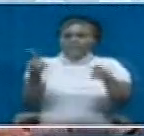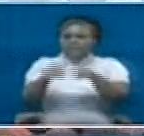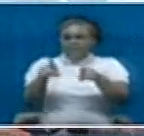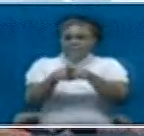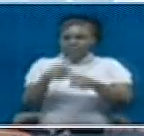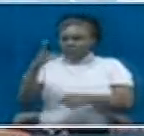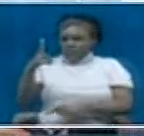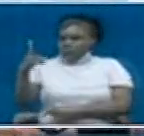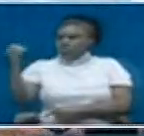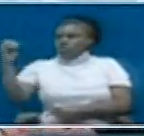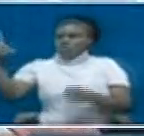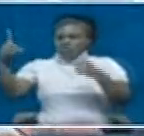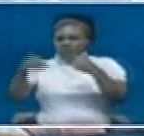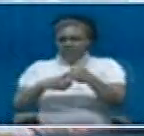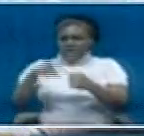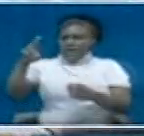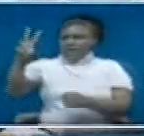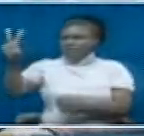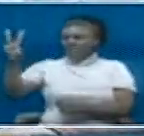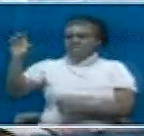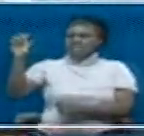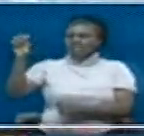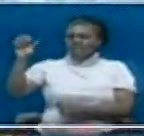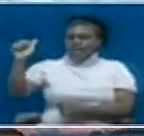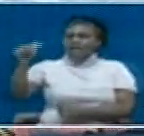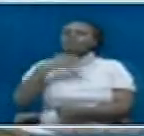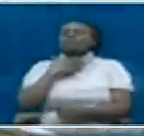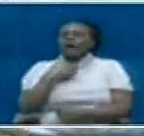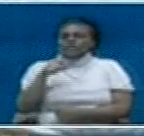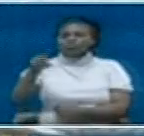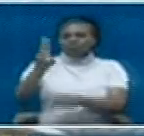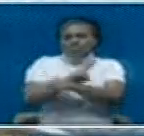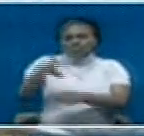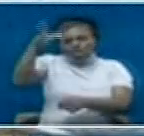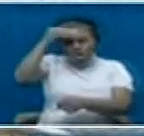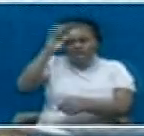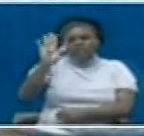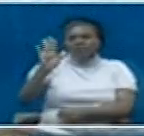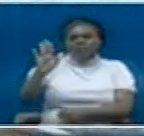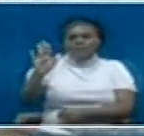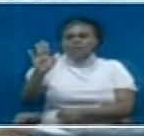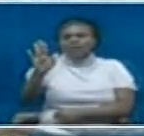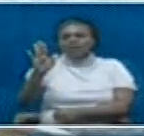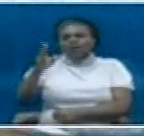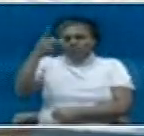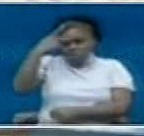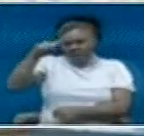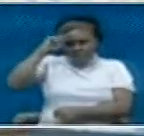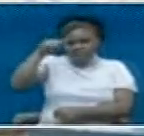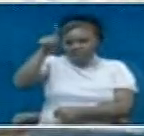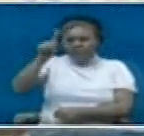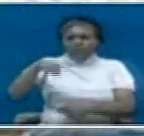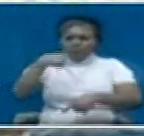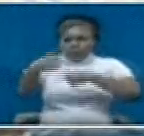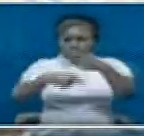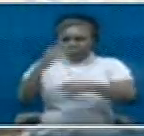in 2006. Now, RVR is seeking to tap into his vast knowledge and knowledge on policy formulation to steer